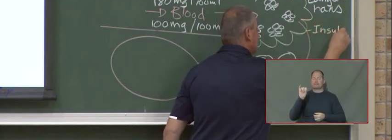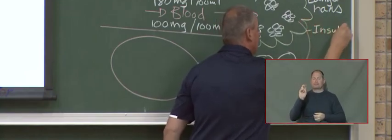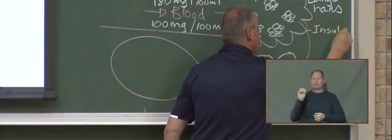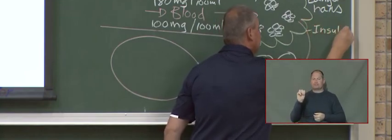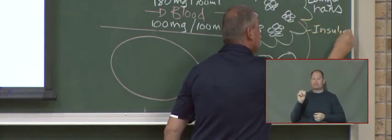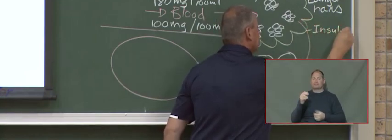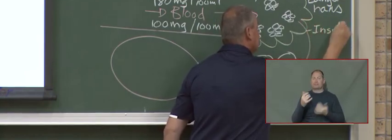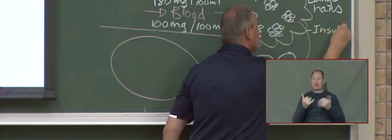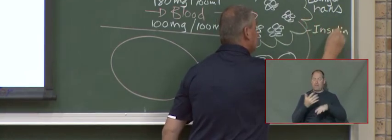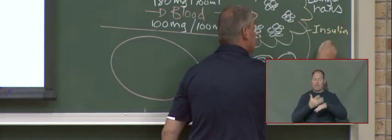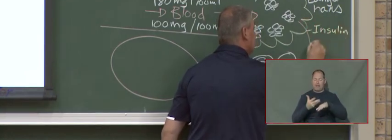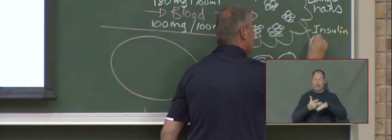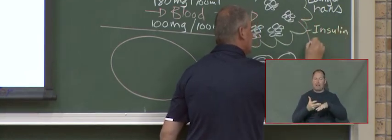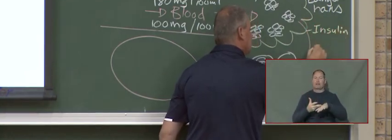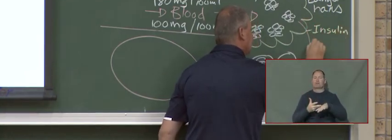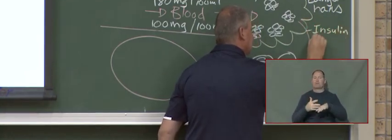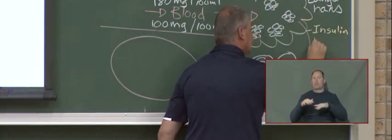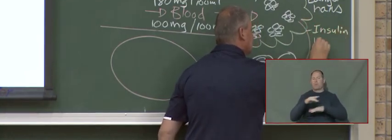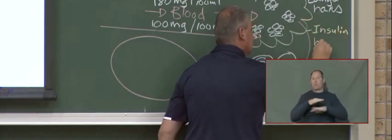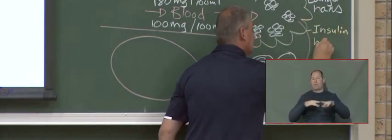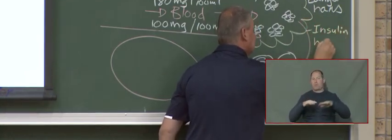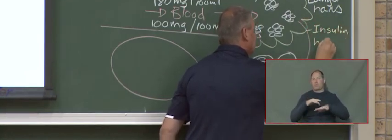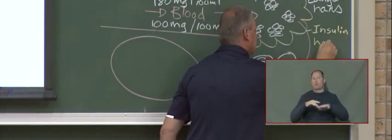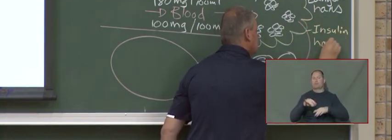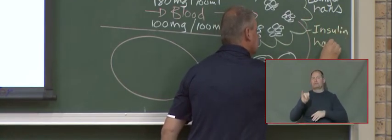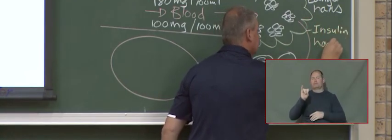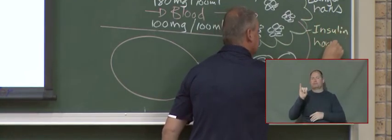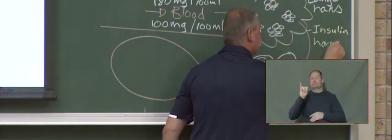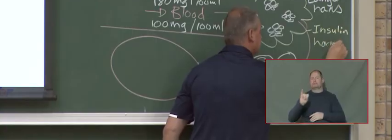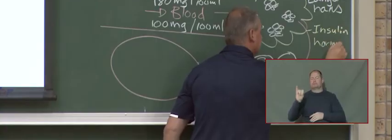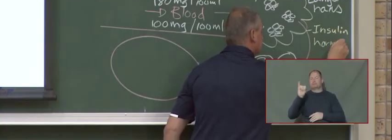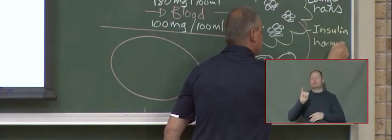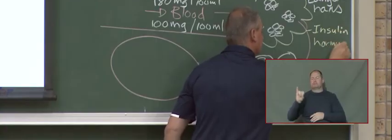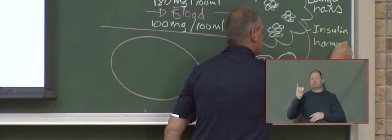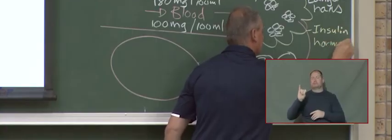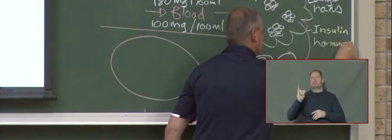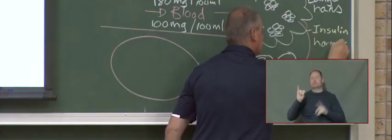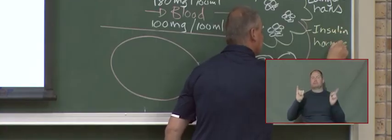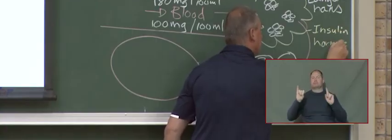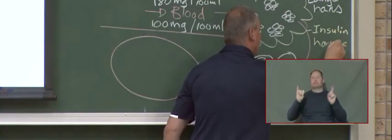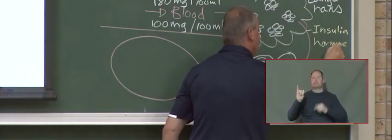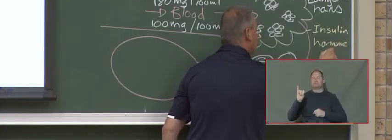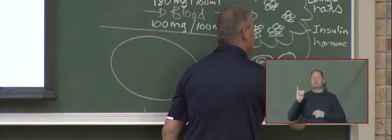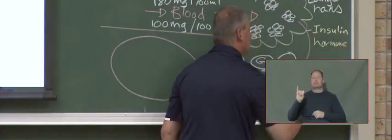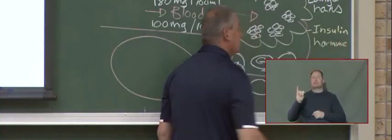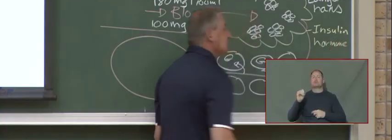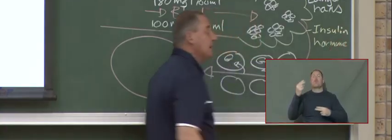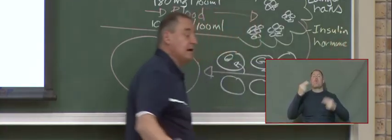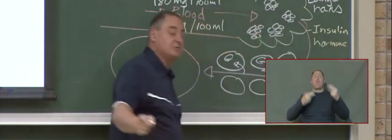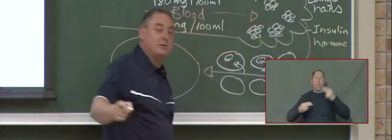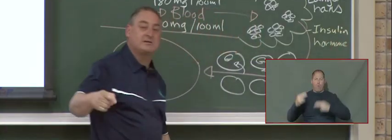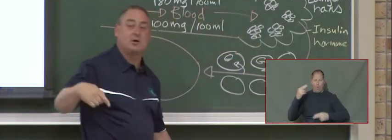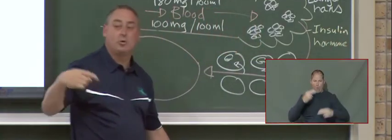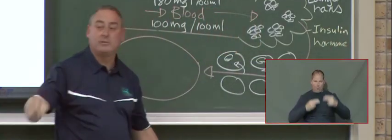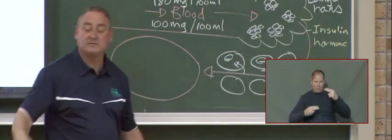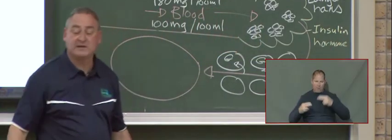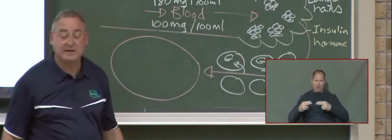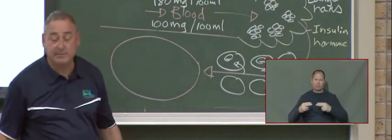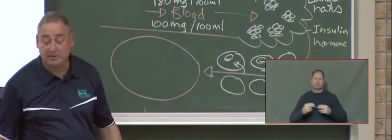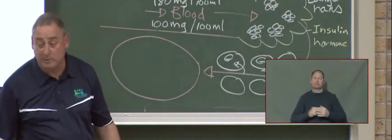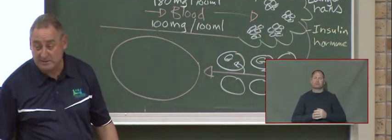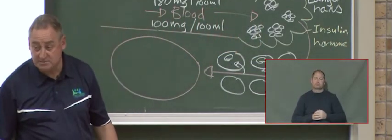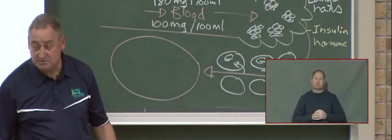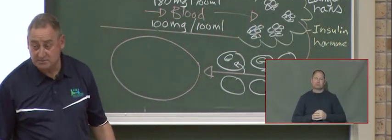blood. What is insulin? Insulin is a what? It's a hormone. Shout out, what are hormones?